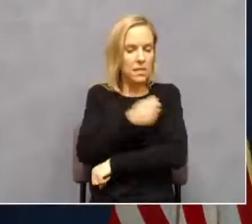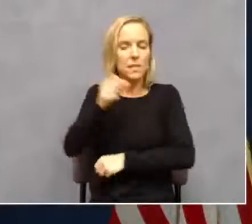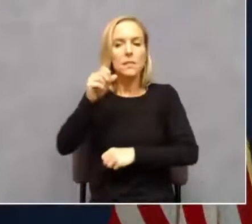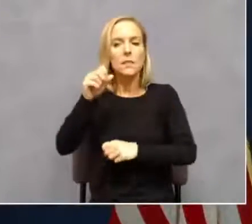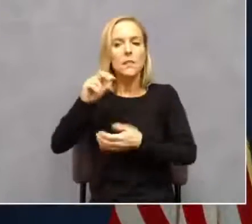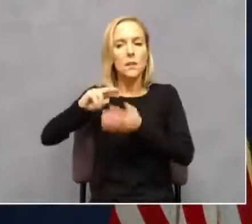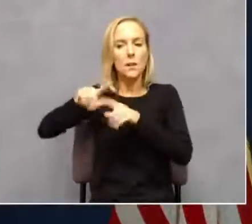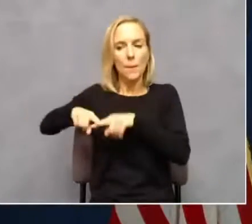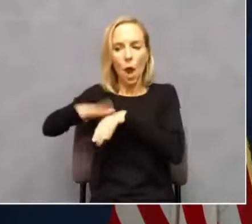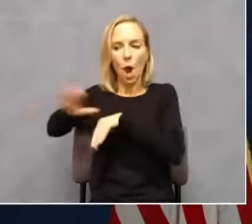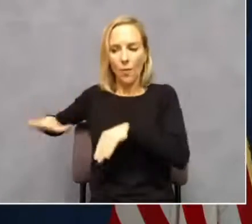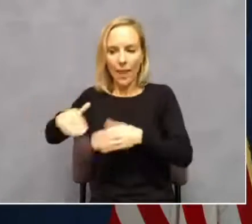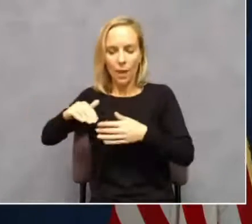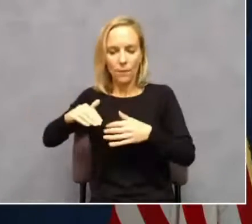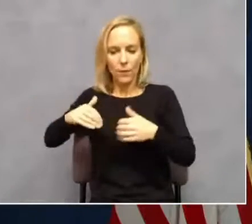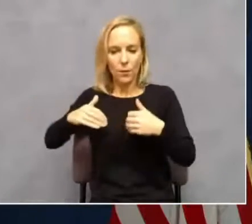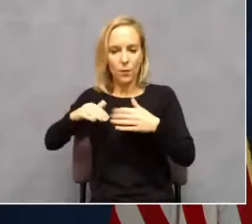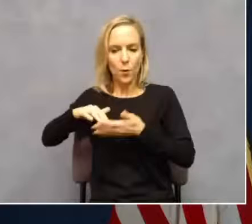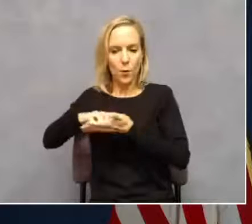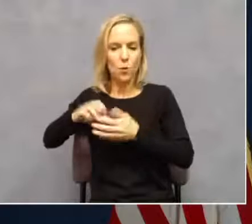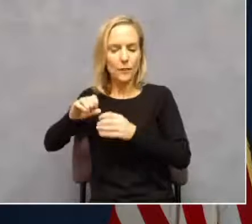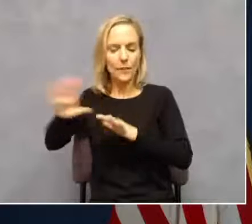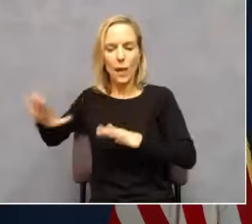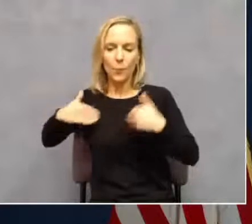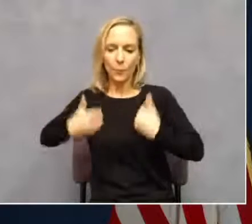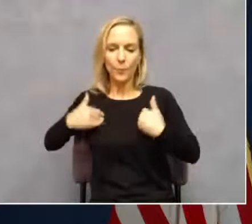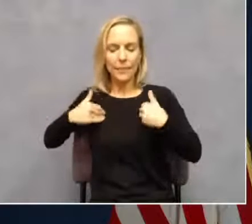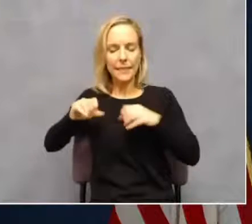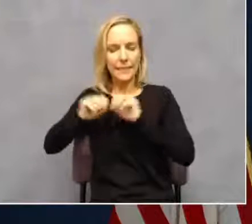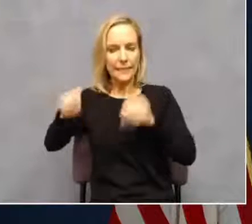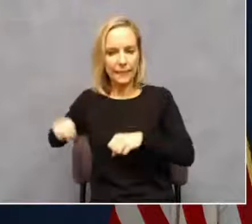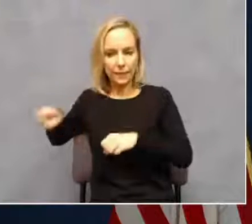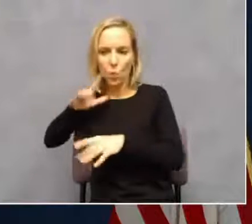Do you have additional security measures in place here,